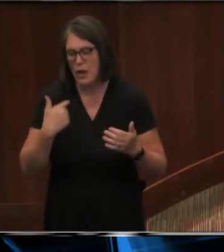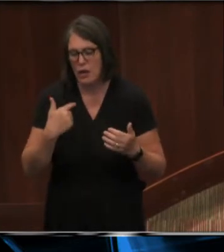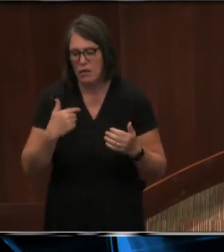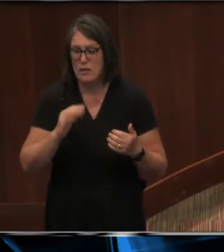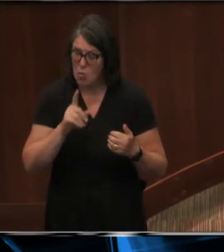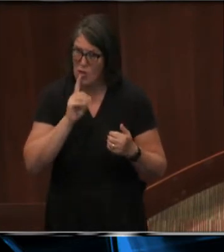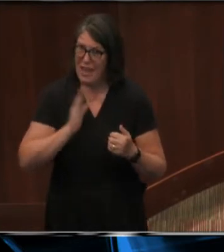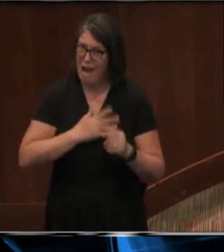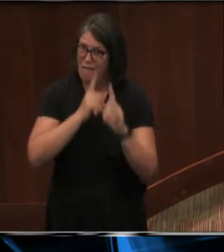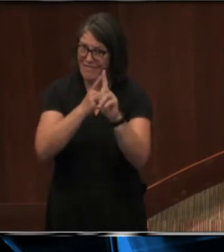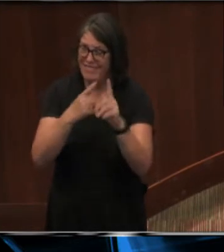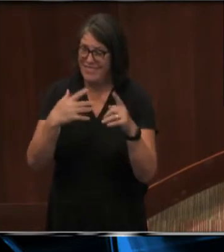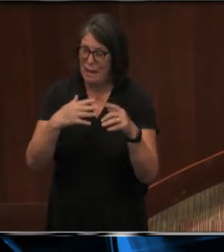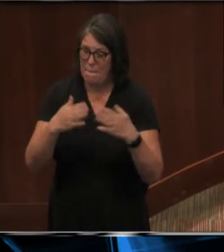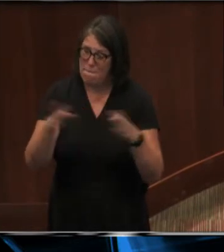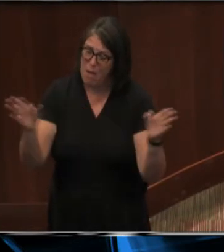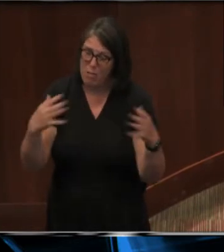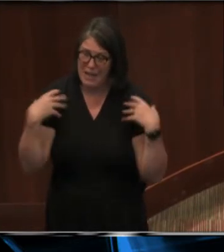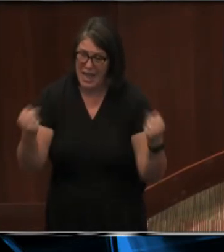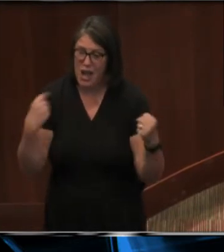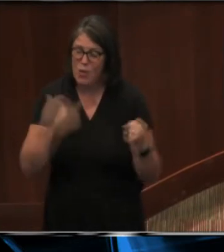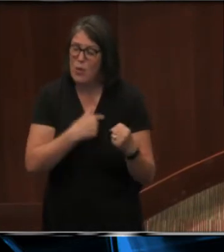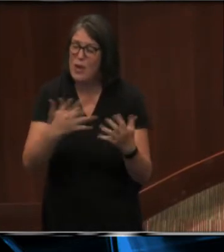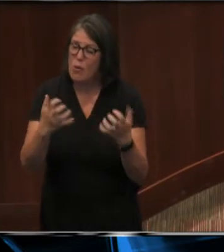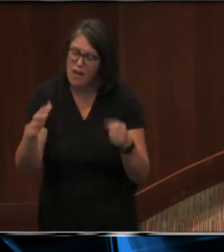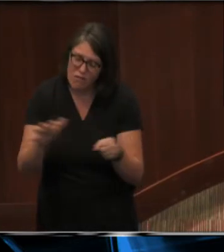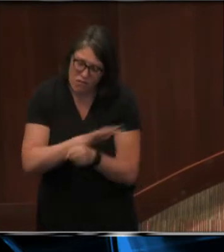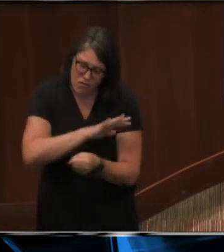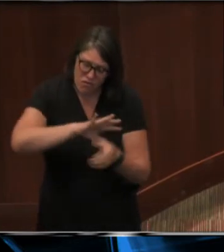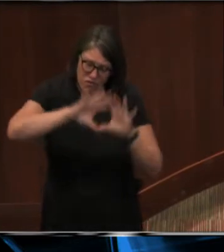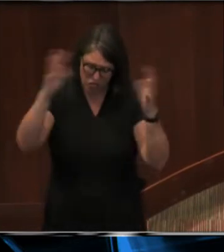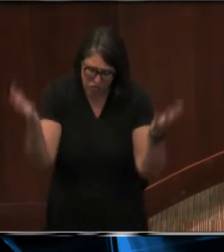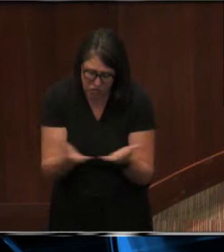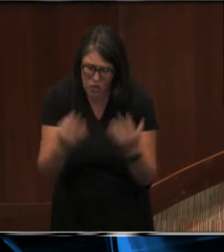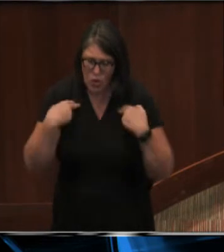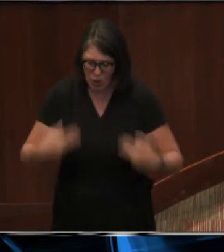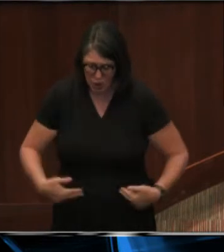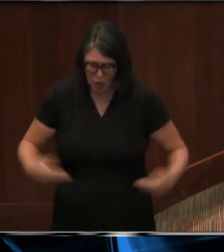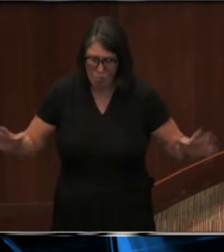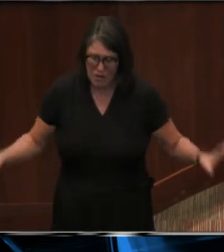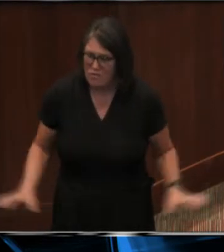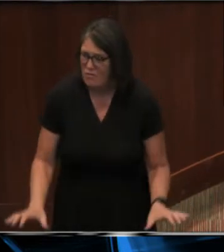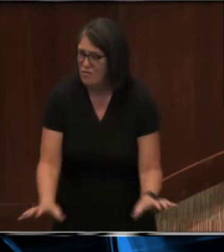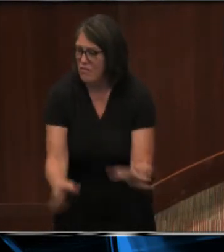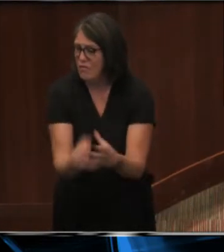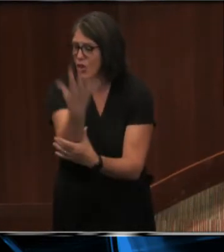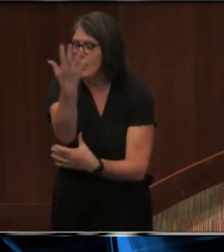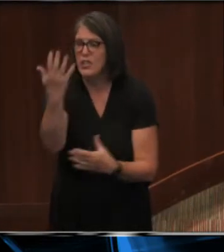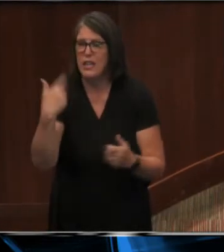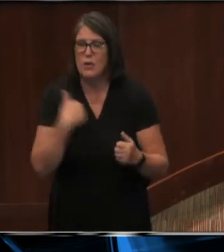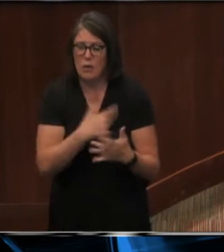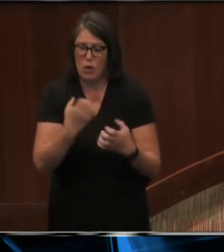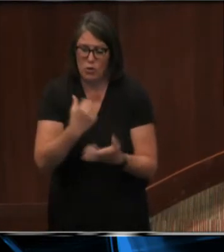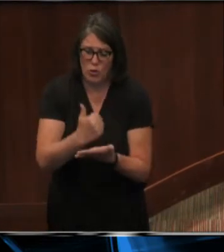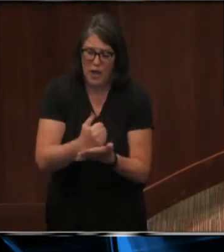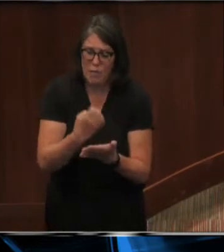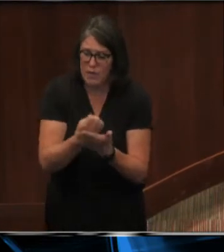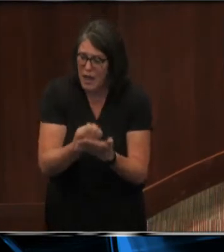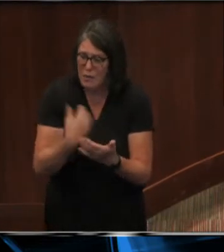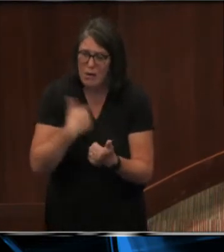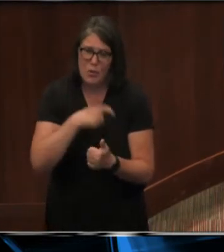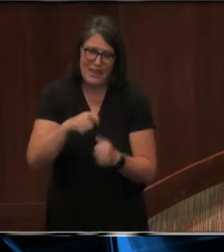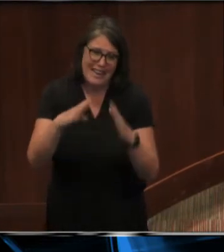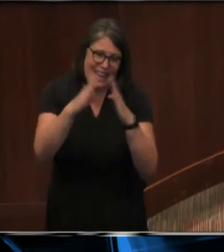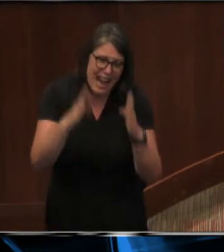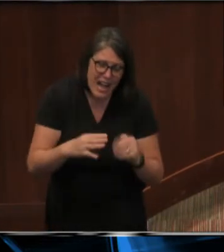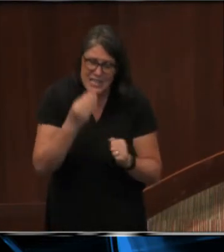really believe in the full human flourishing, and we've talked about our social determinants of health, that we have to have healthy economy, we have to have